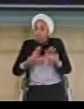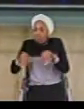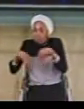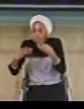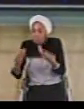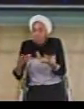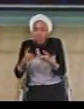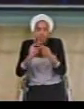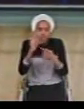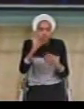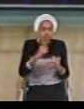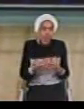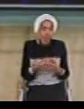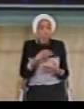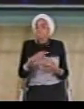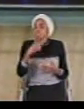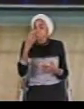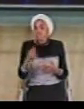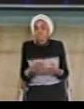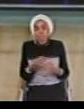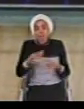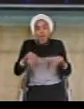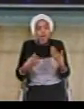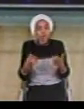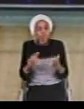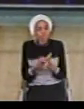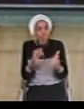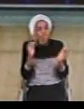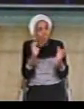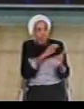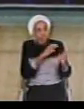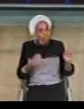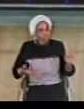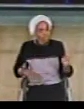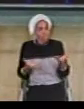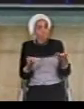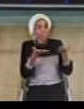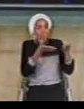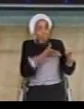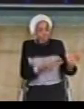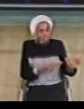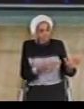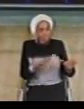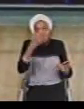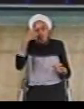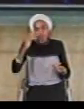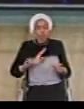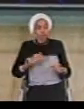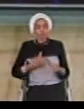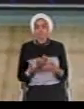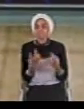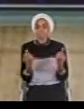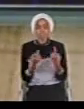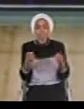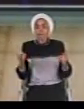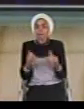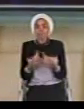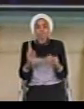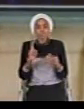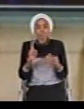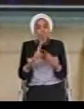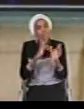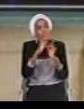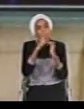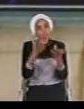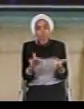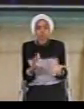you. And it says, how that Christ died for our sins according to the